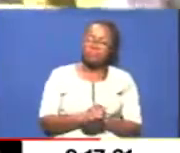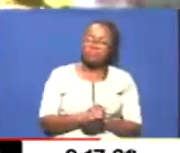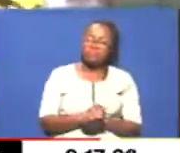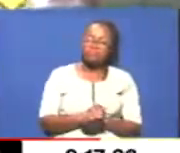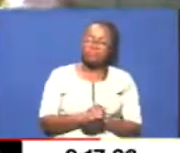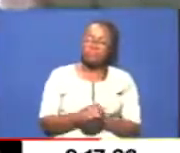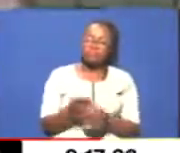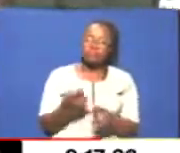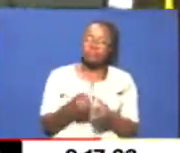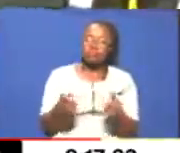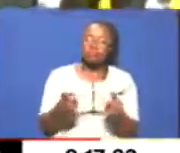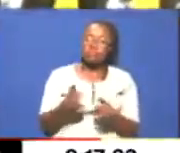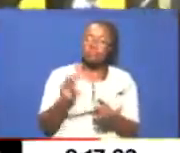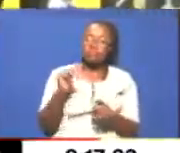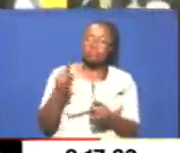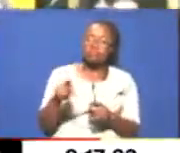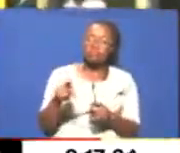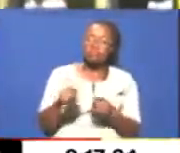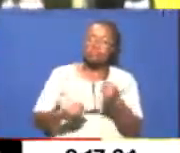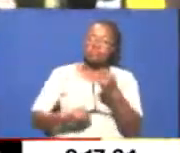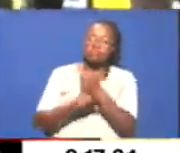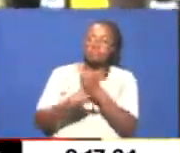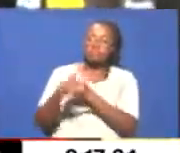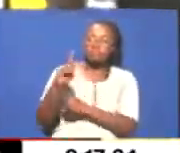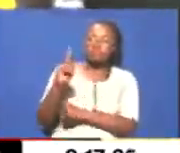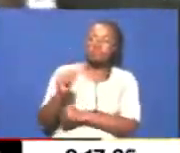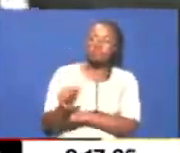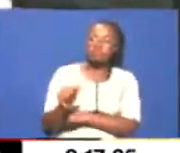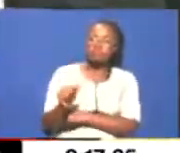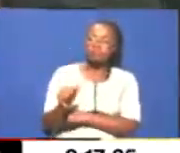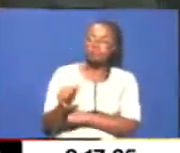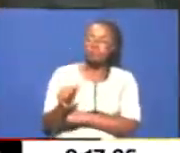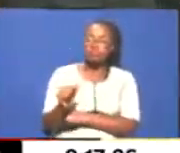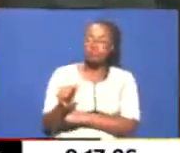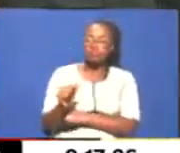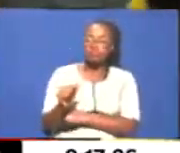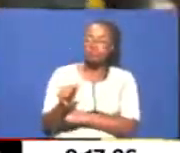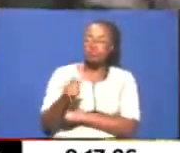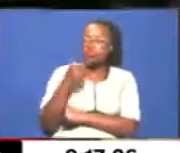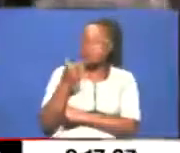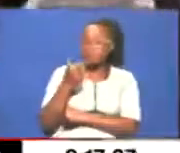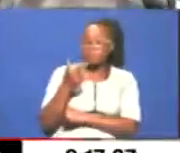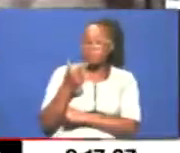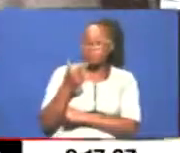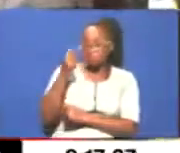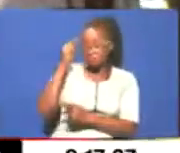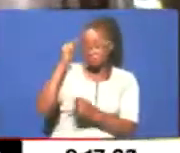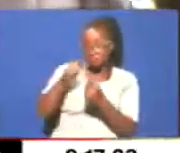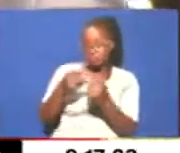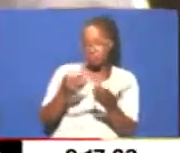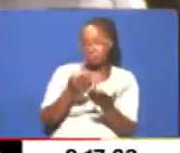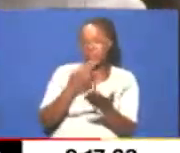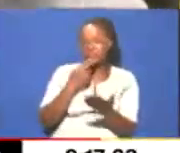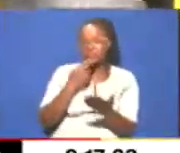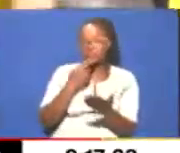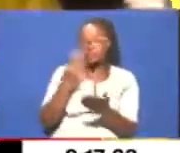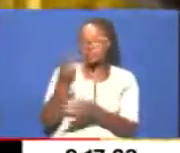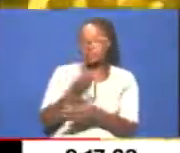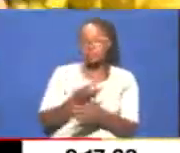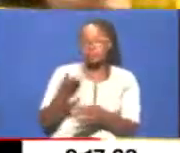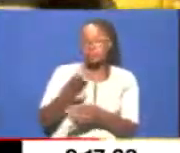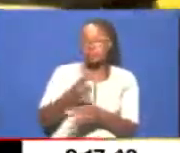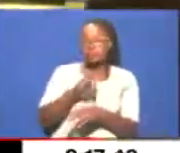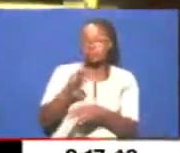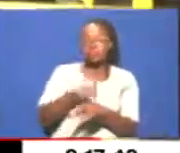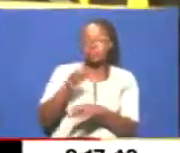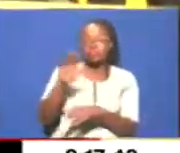But legislators allied to the United Democratic Alliance Party claim there is a motive to use the Tuesday and Wednesday National Assembly